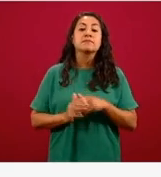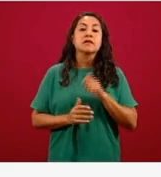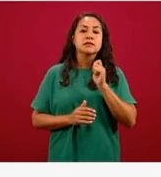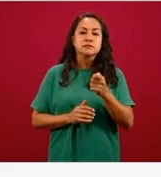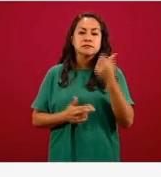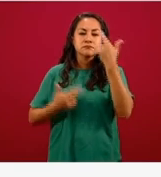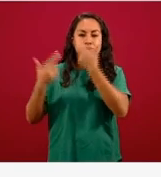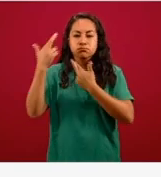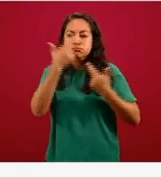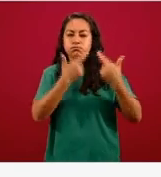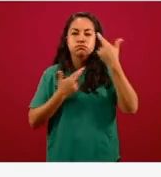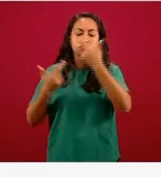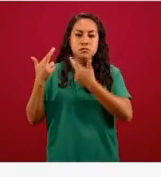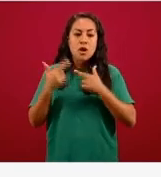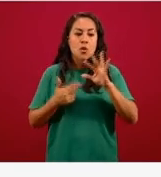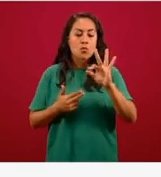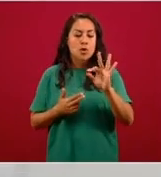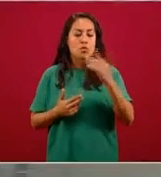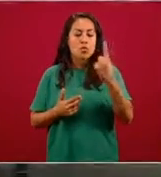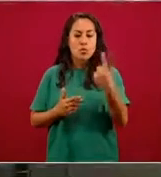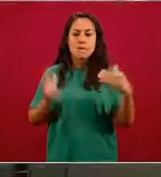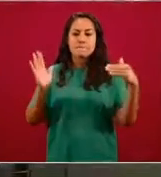and we have